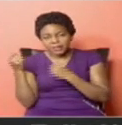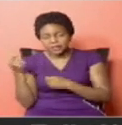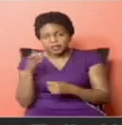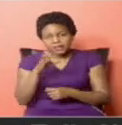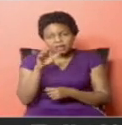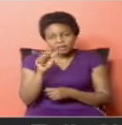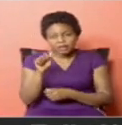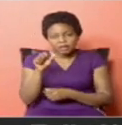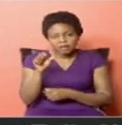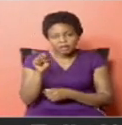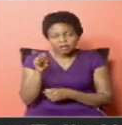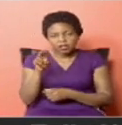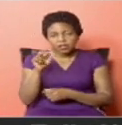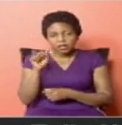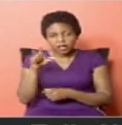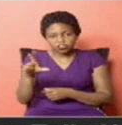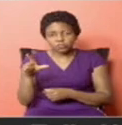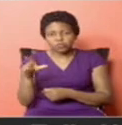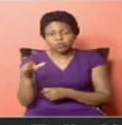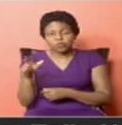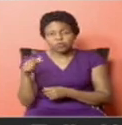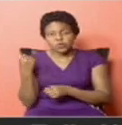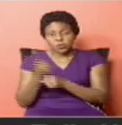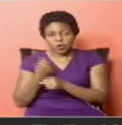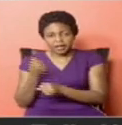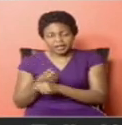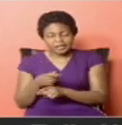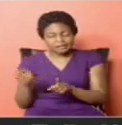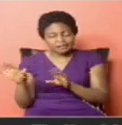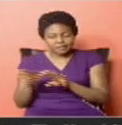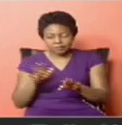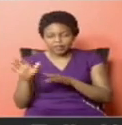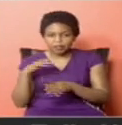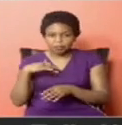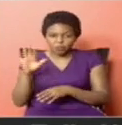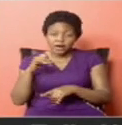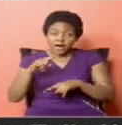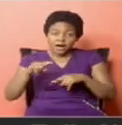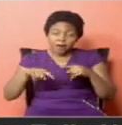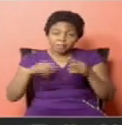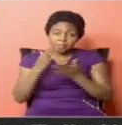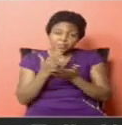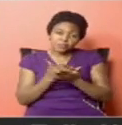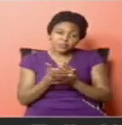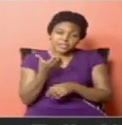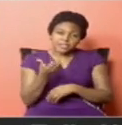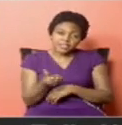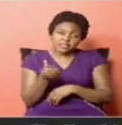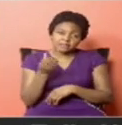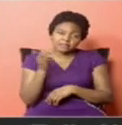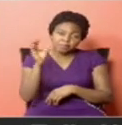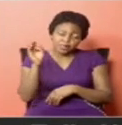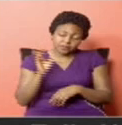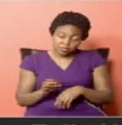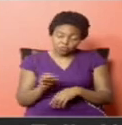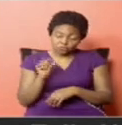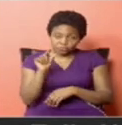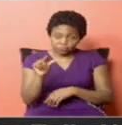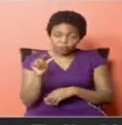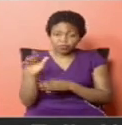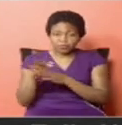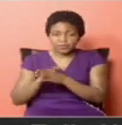casual laborers, were most hard hit, as up to 60% of our small and micro